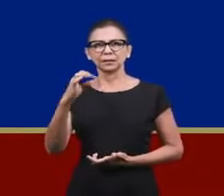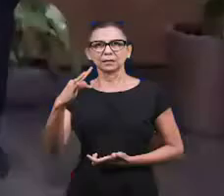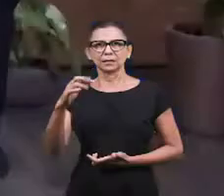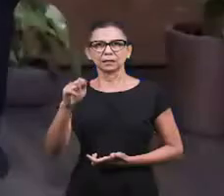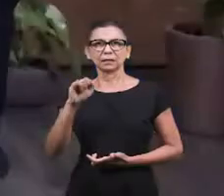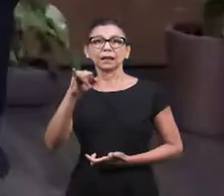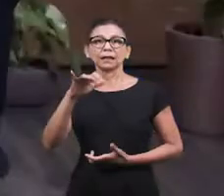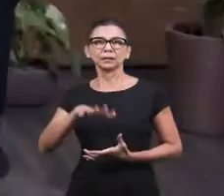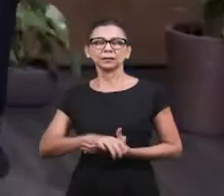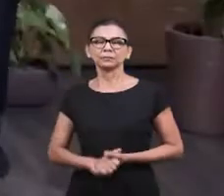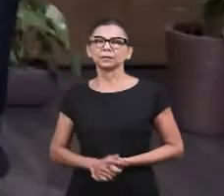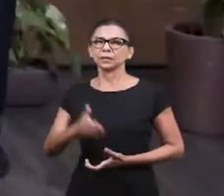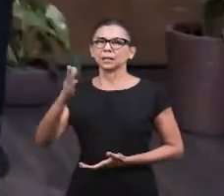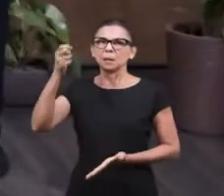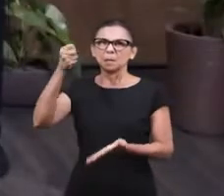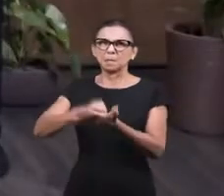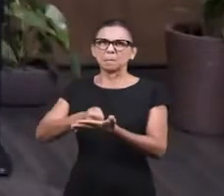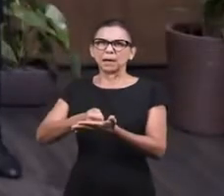it is paid.